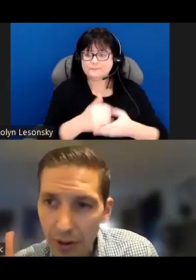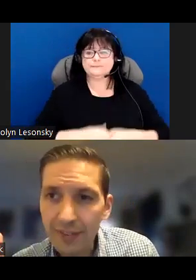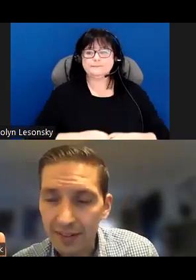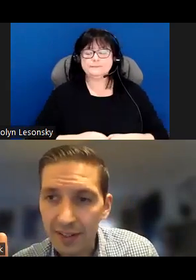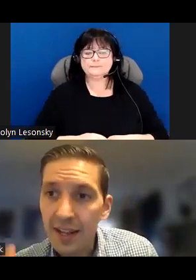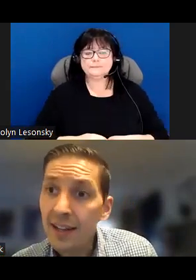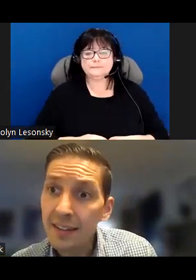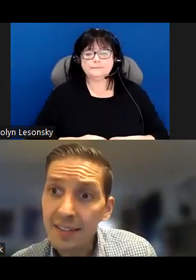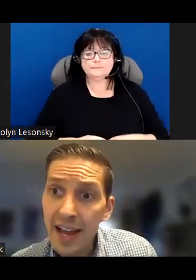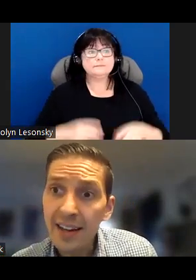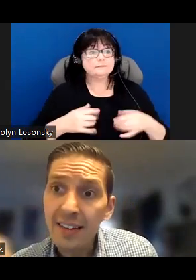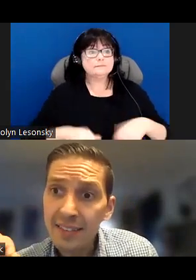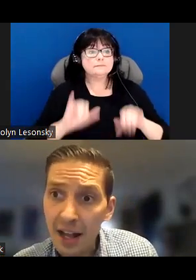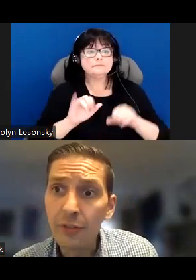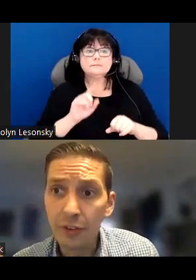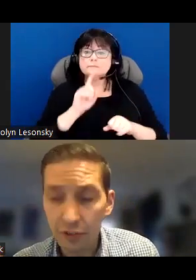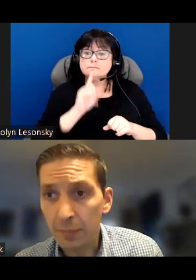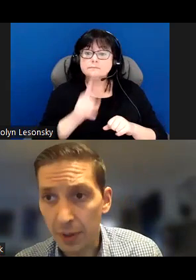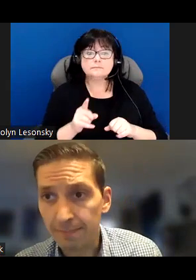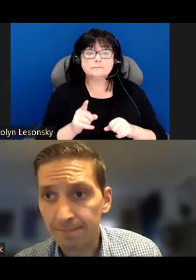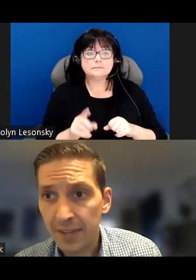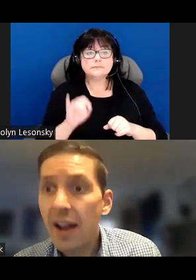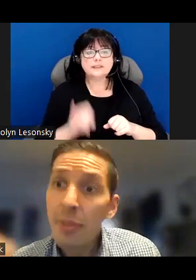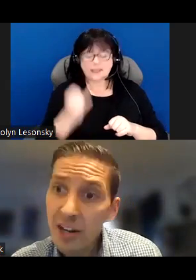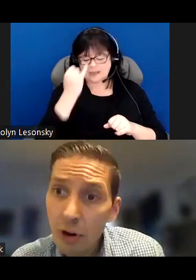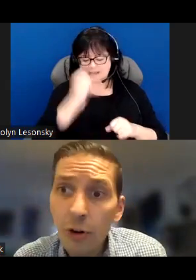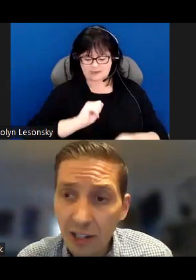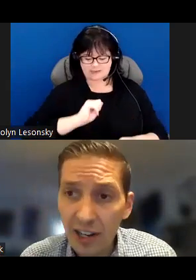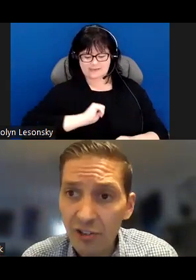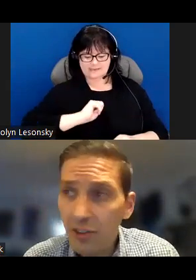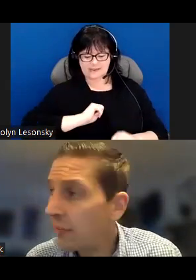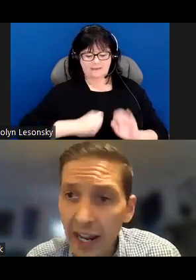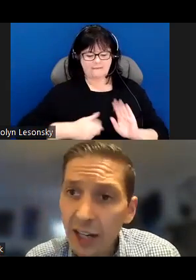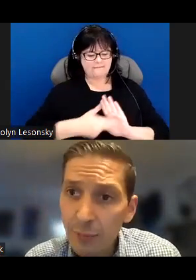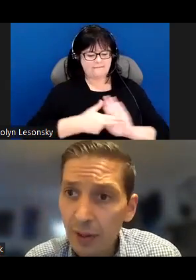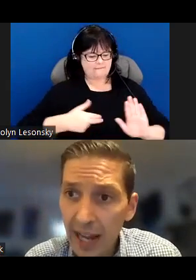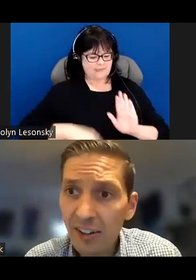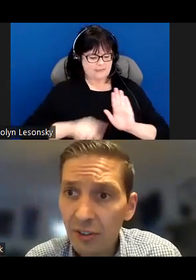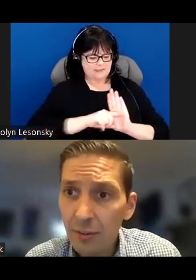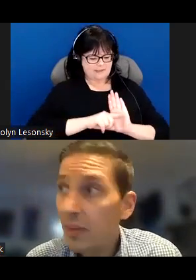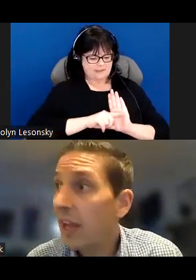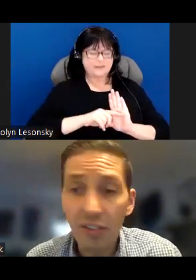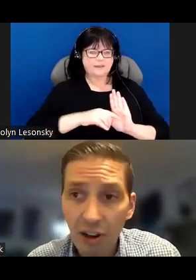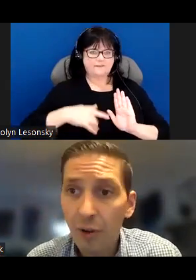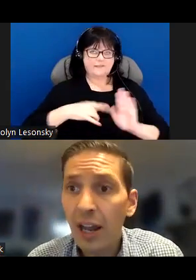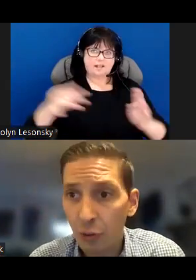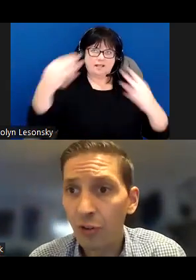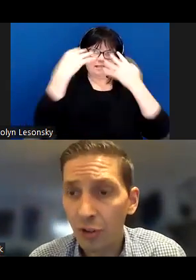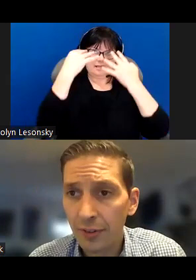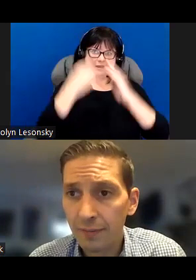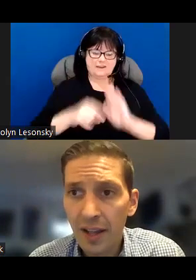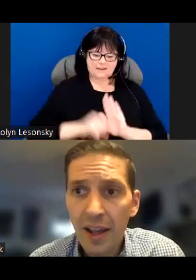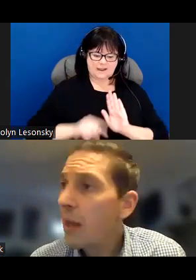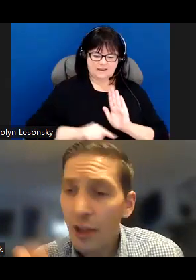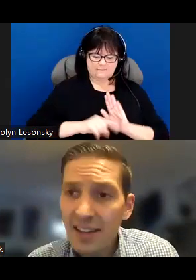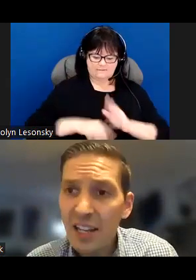very present, is that self-stigma, that internalization of negative public attitude and suffering as a